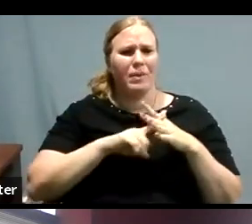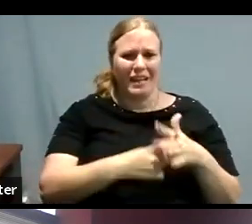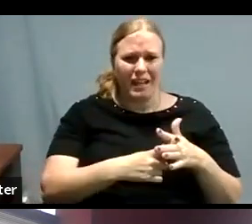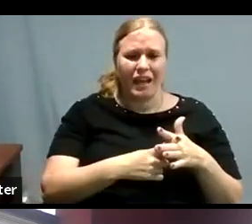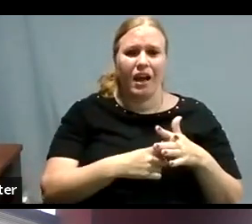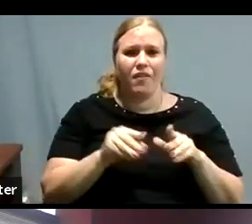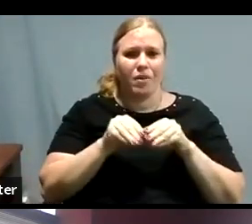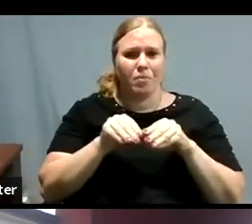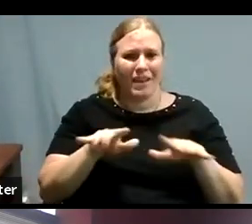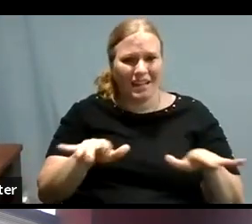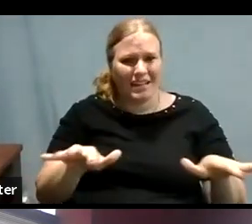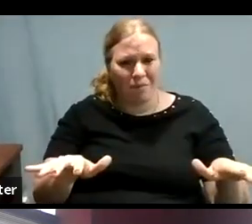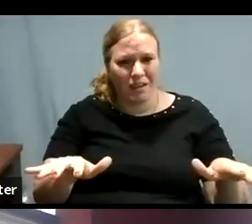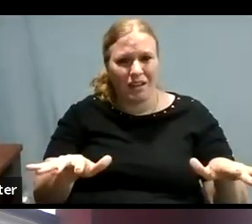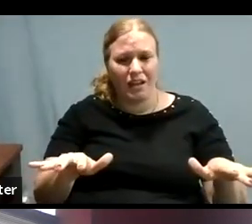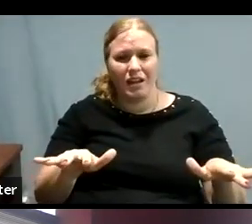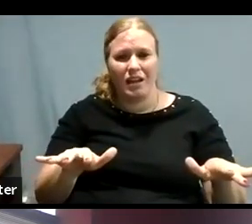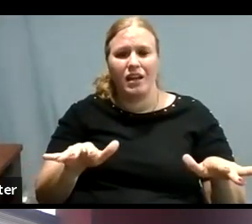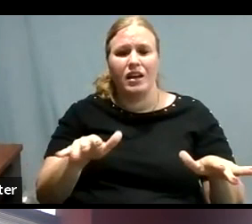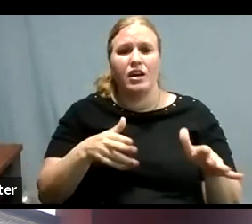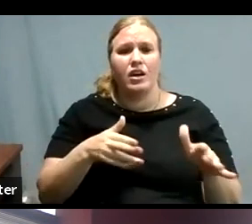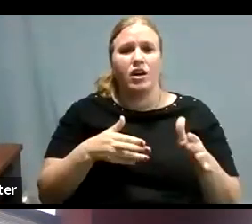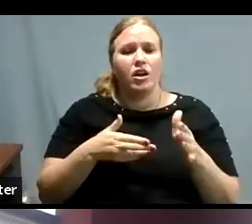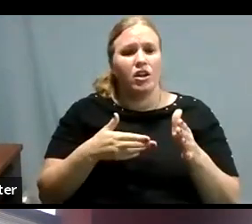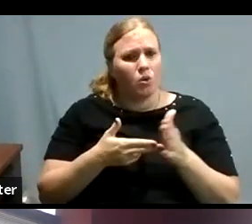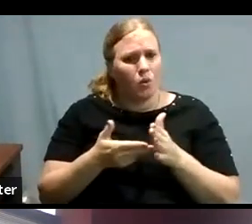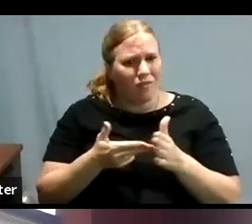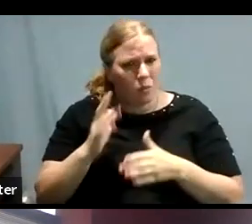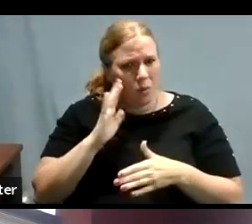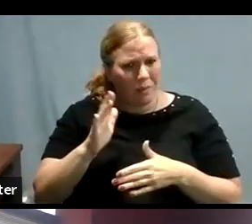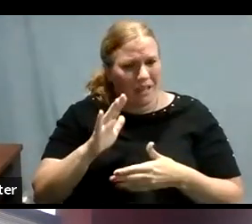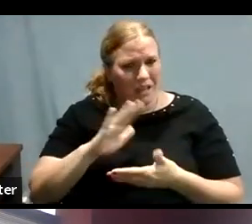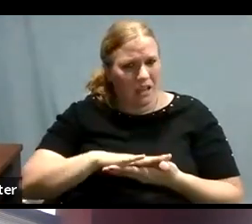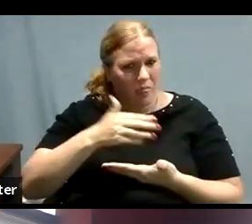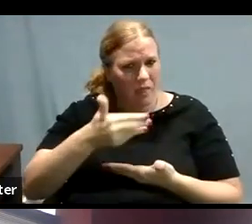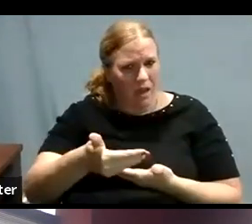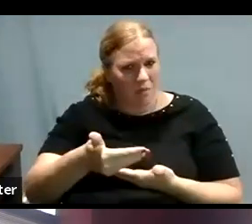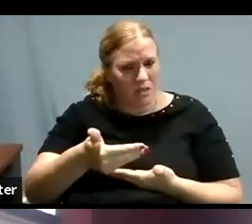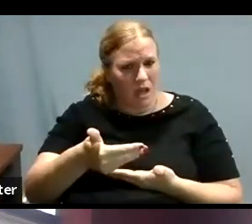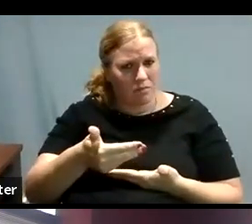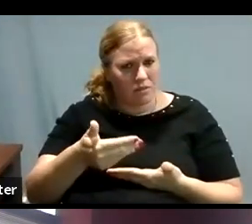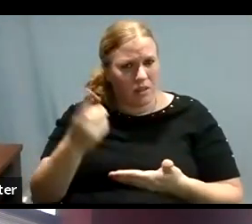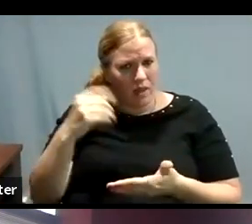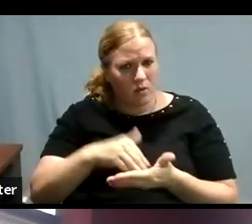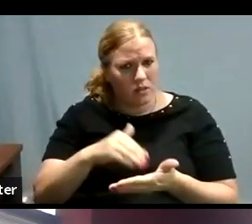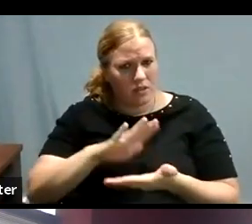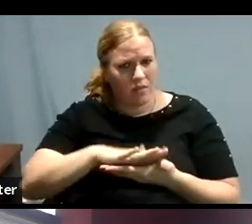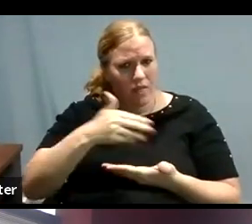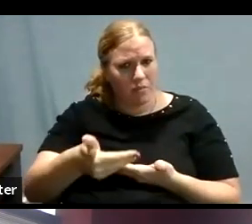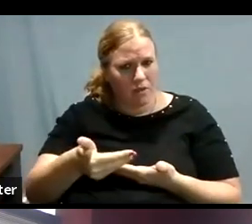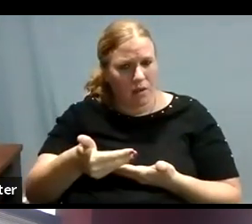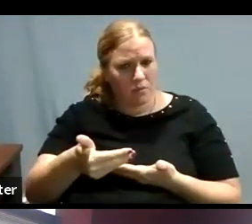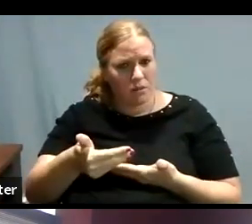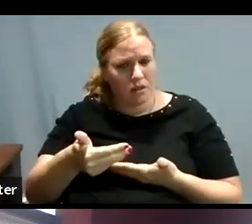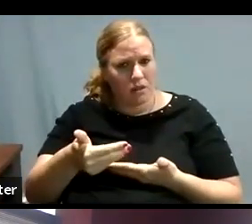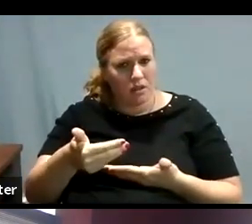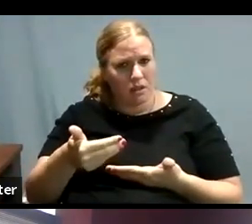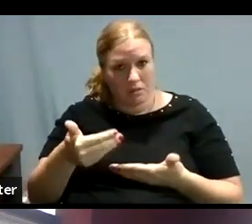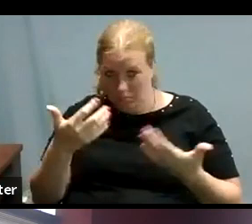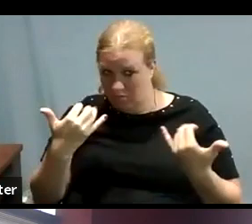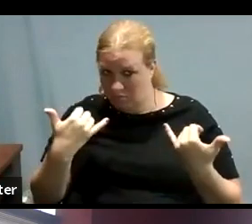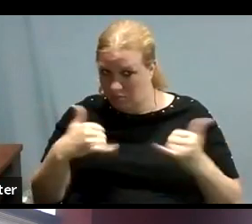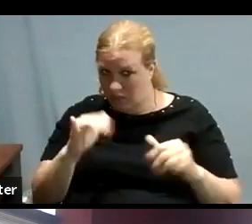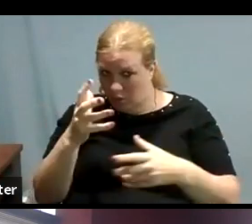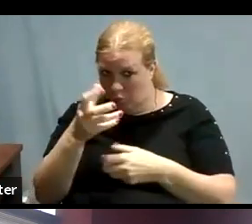Haven would be getting thousands of laptops thanks to this partnership. Do you know are those laptops still coming to the city schools? Have we received those? And is there anything else that we